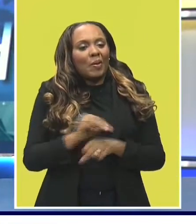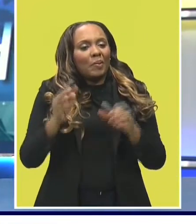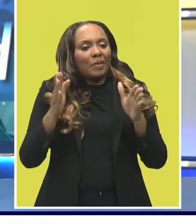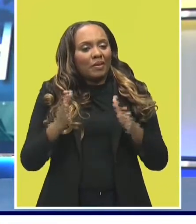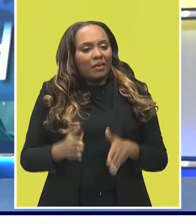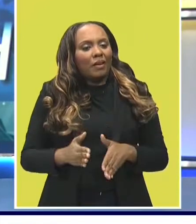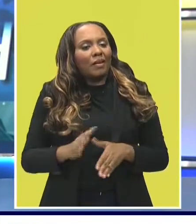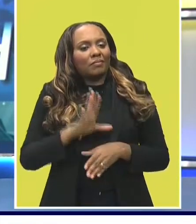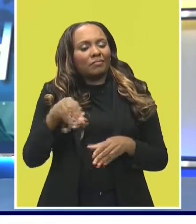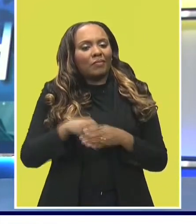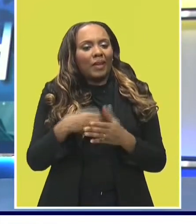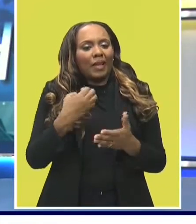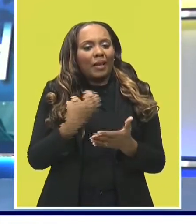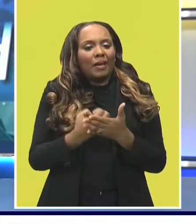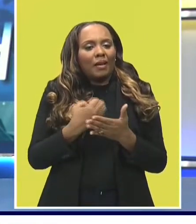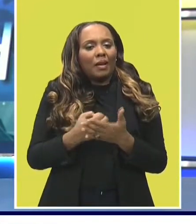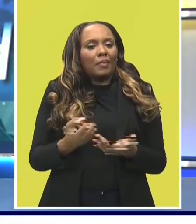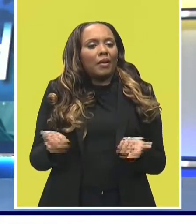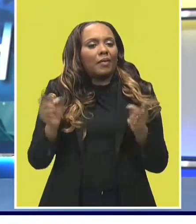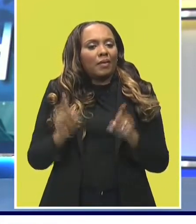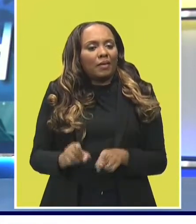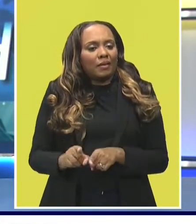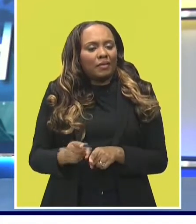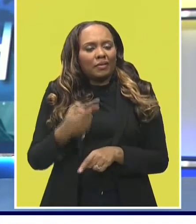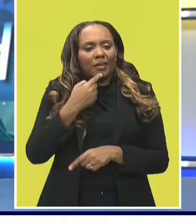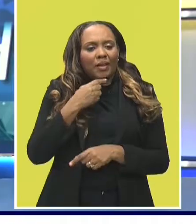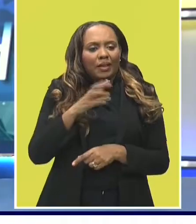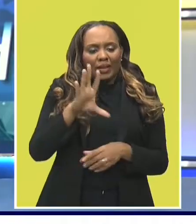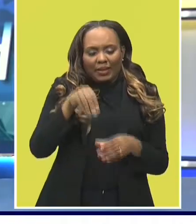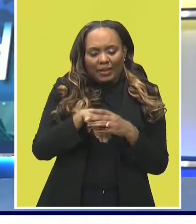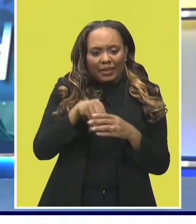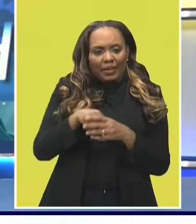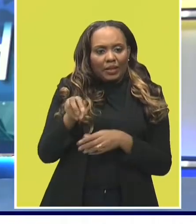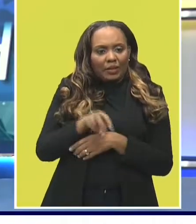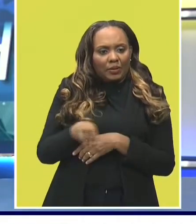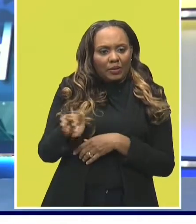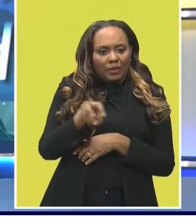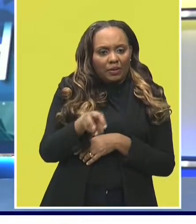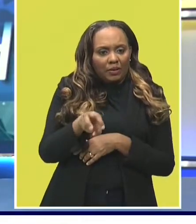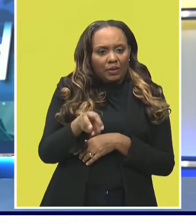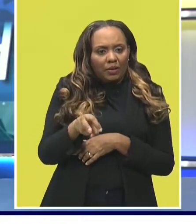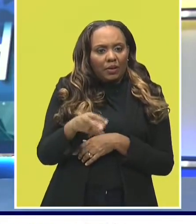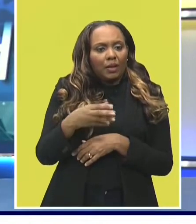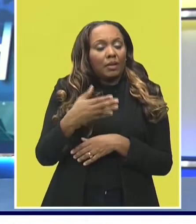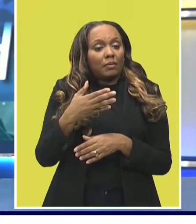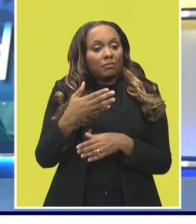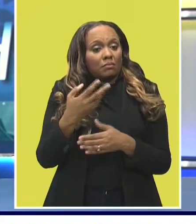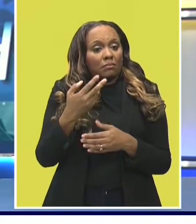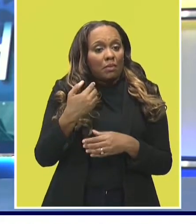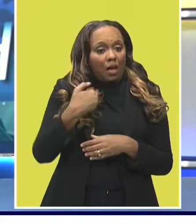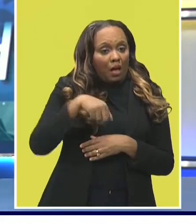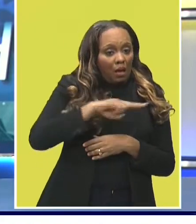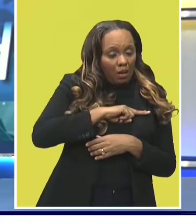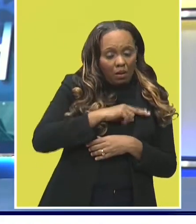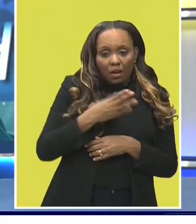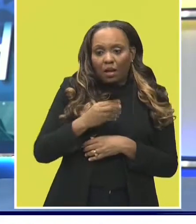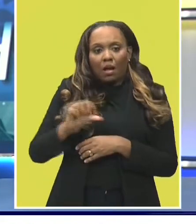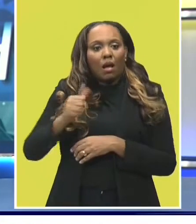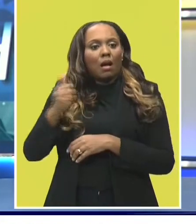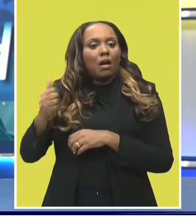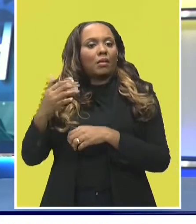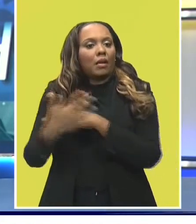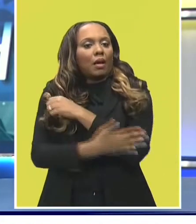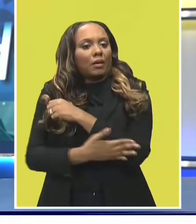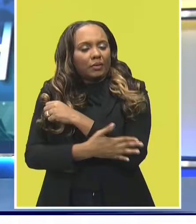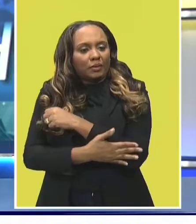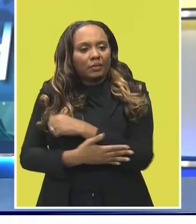Ministry of Economic Affairs and Investment, Marcia Cattle, says investment in the tourism sector is coming from both local and foreign players. She